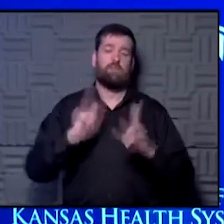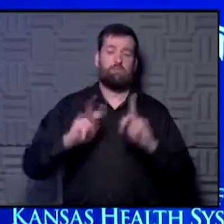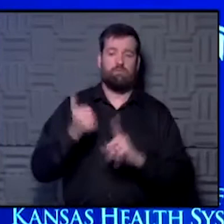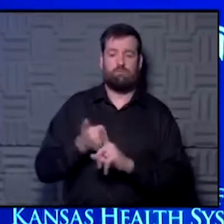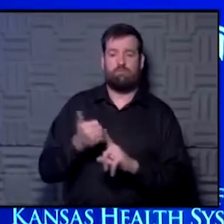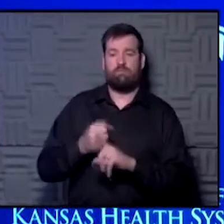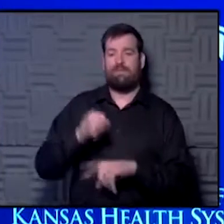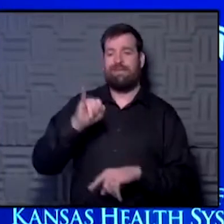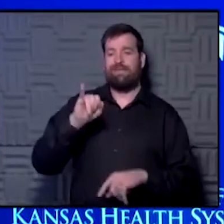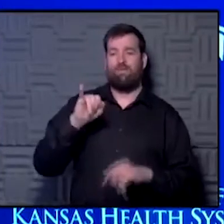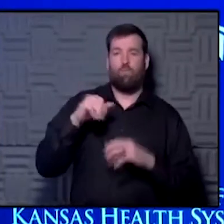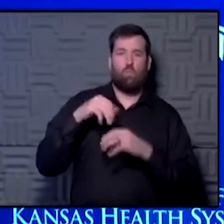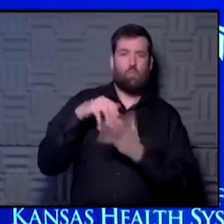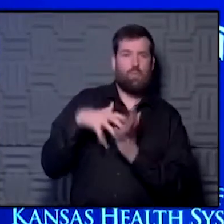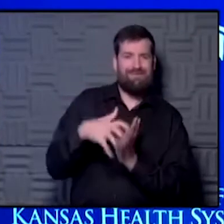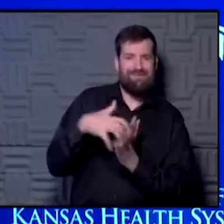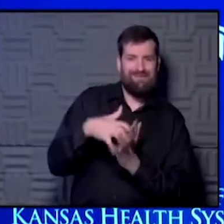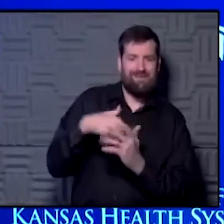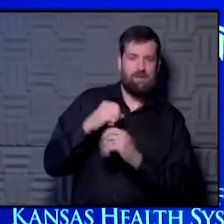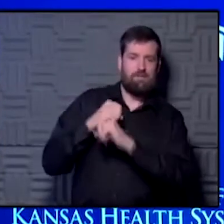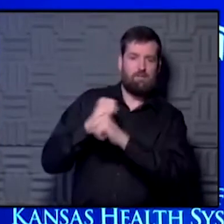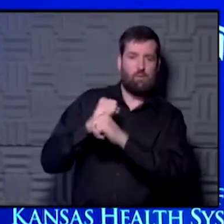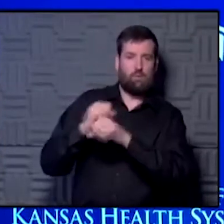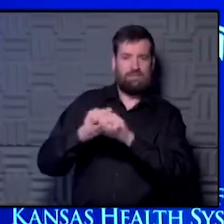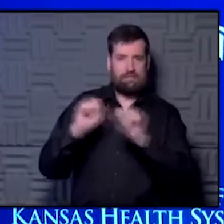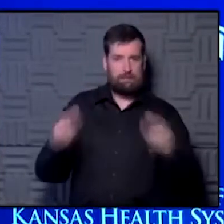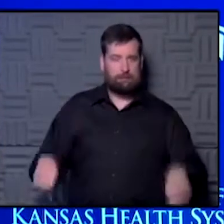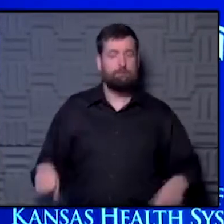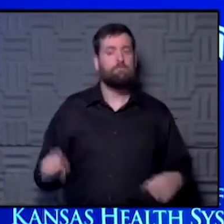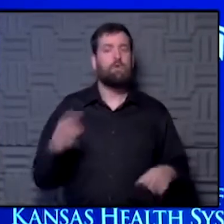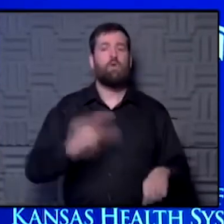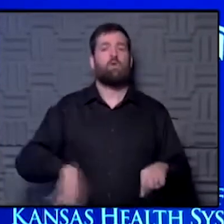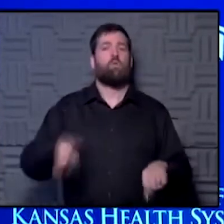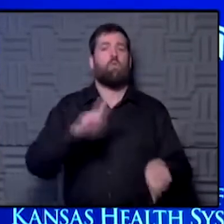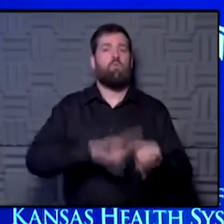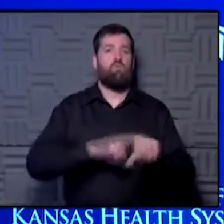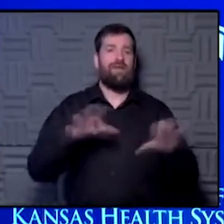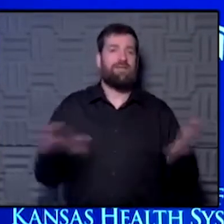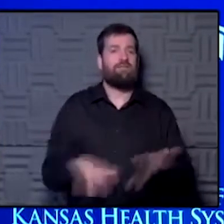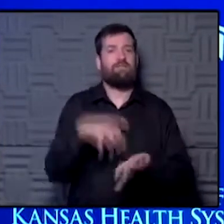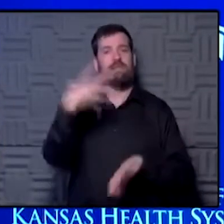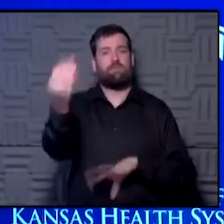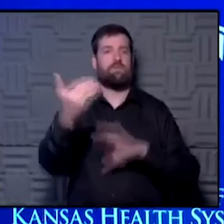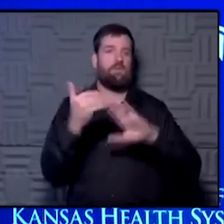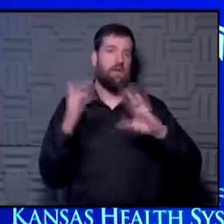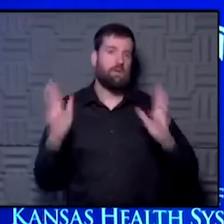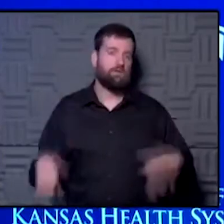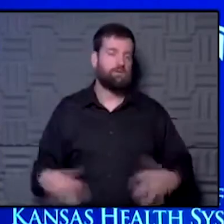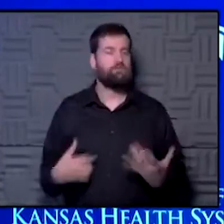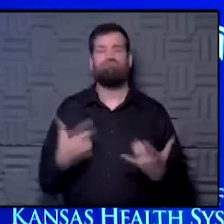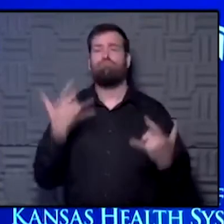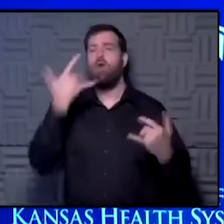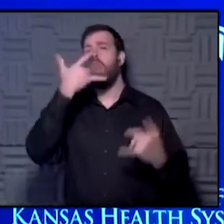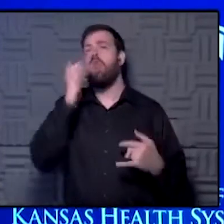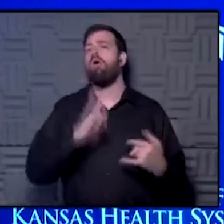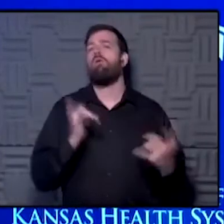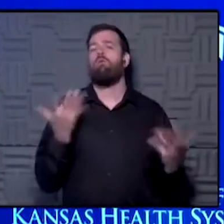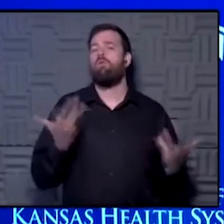are immunocompromised might resume some normal activities outside of the home? What type of benchmarks are you looking